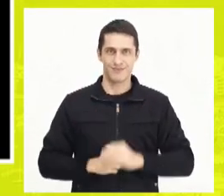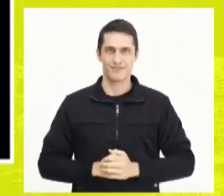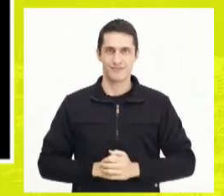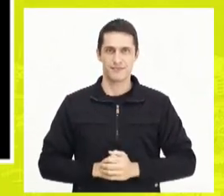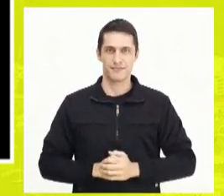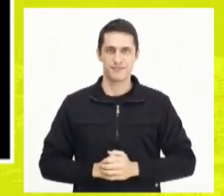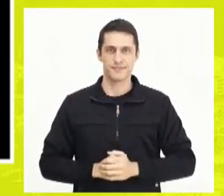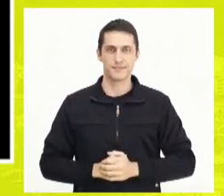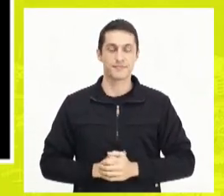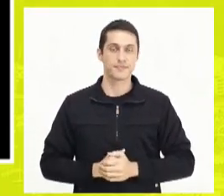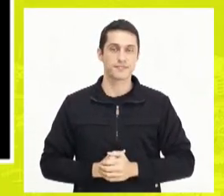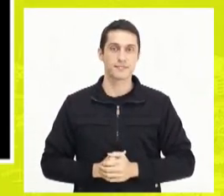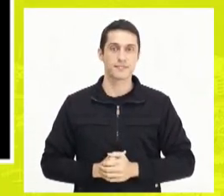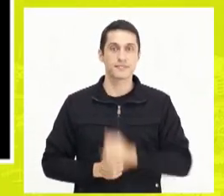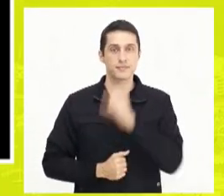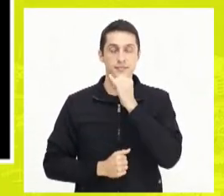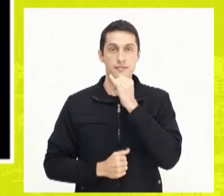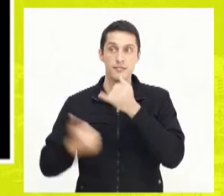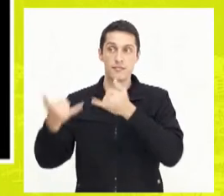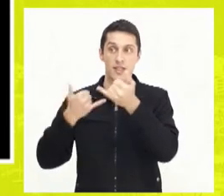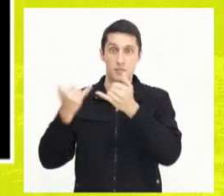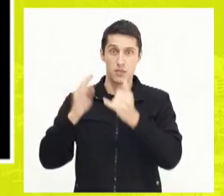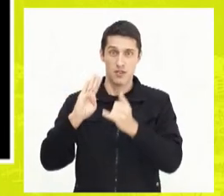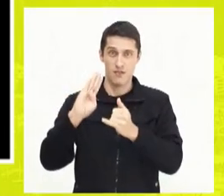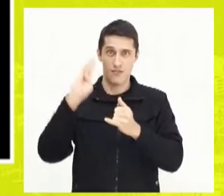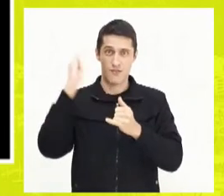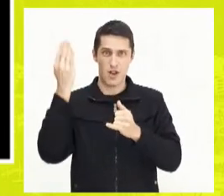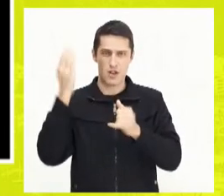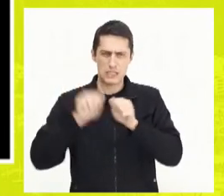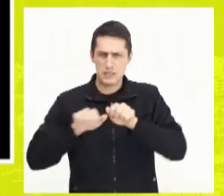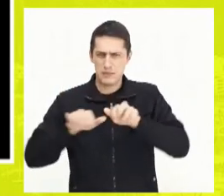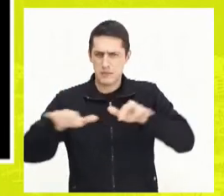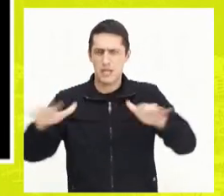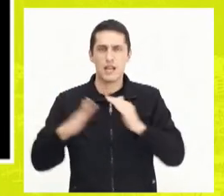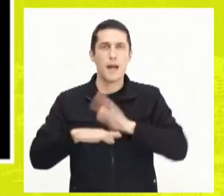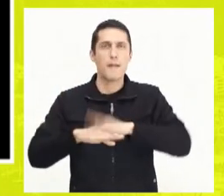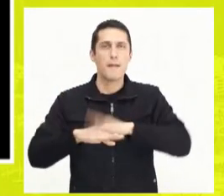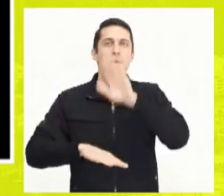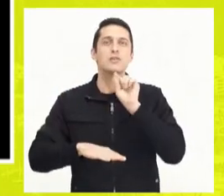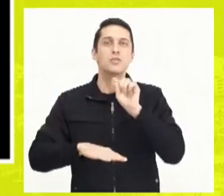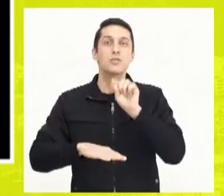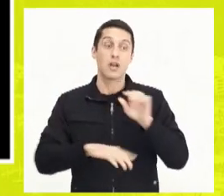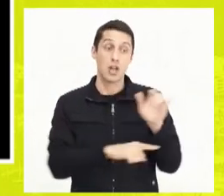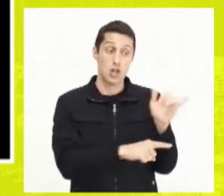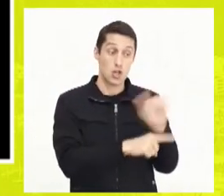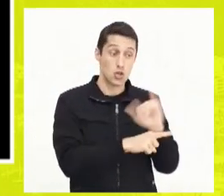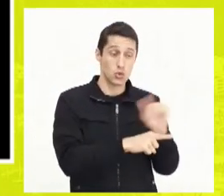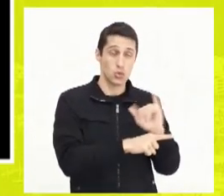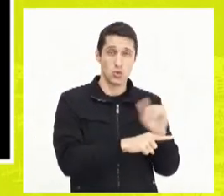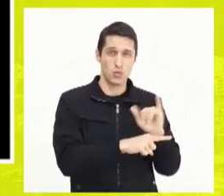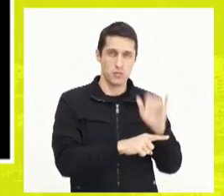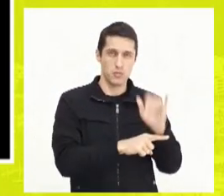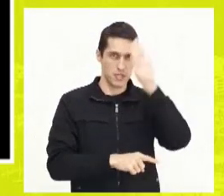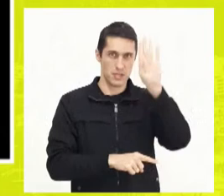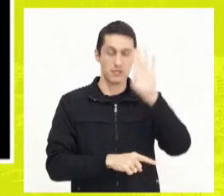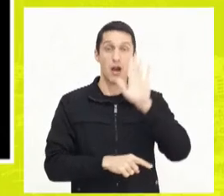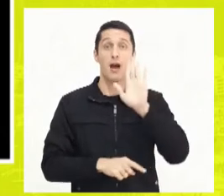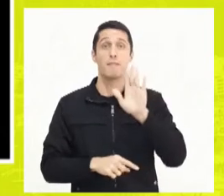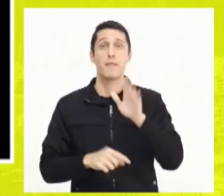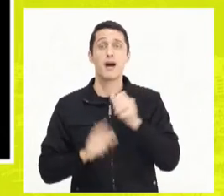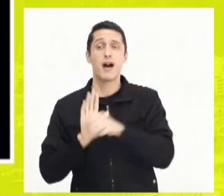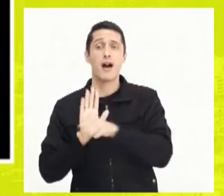people express their affection in brazil where the misinformation is more